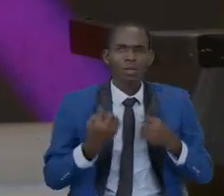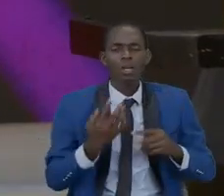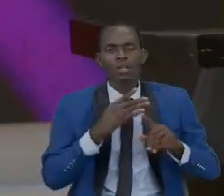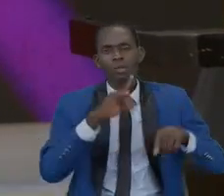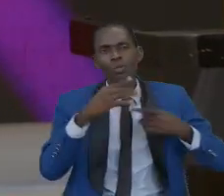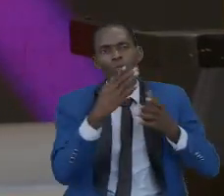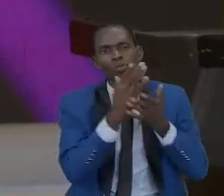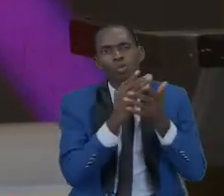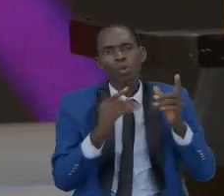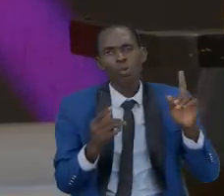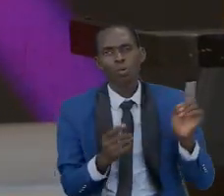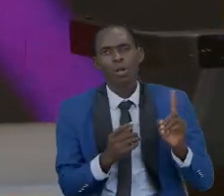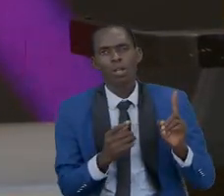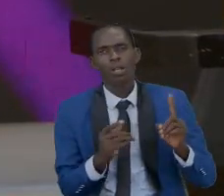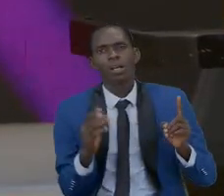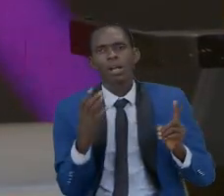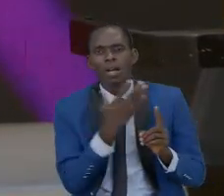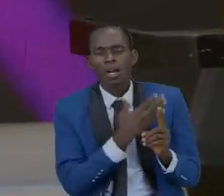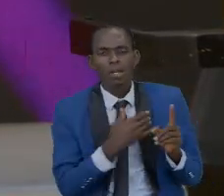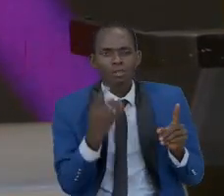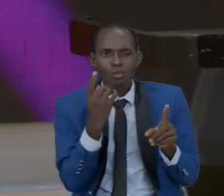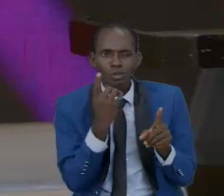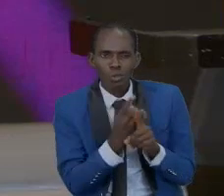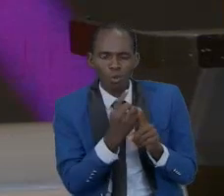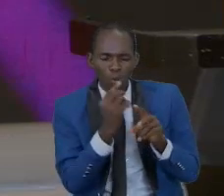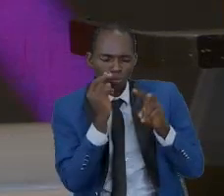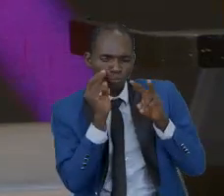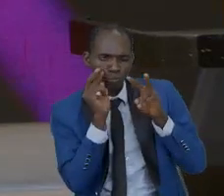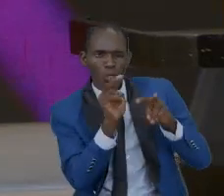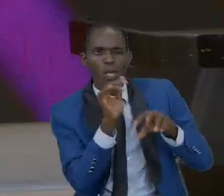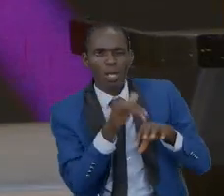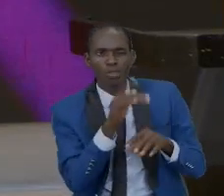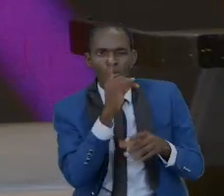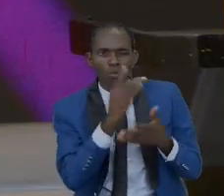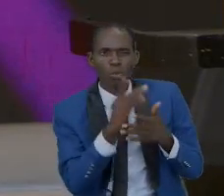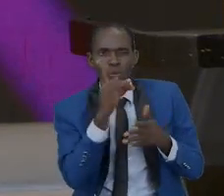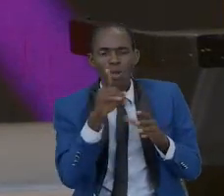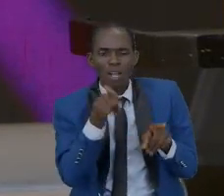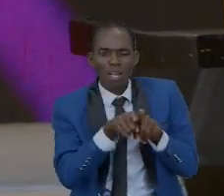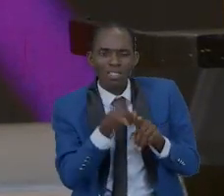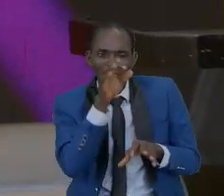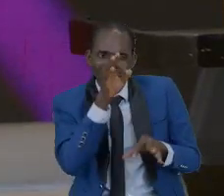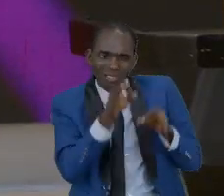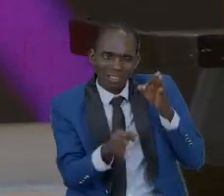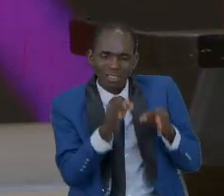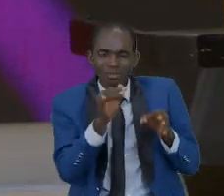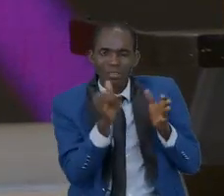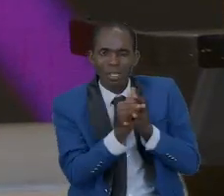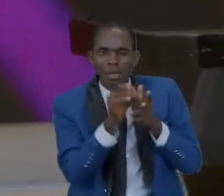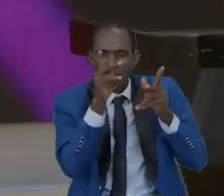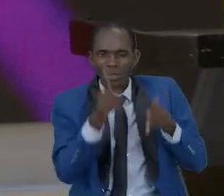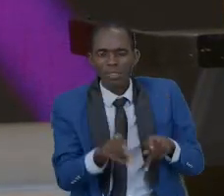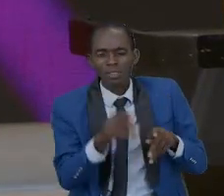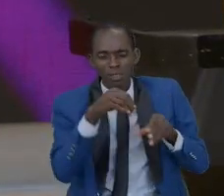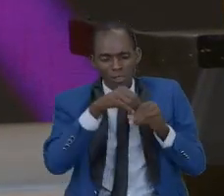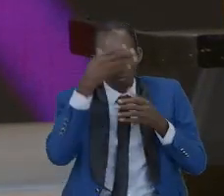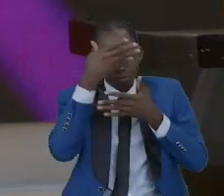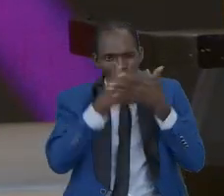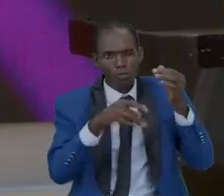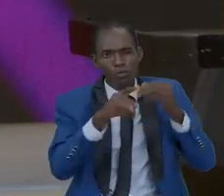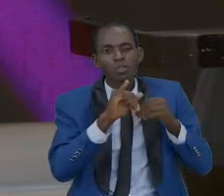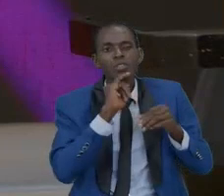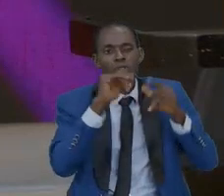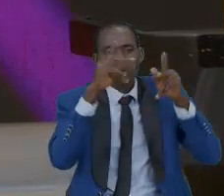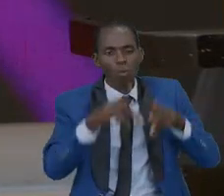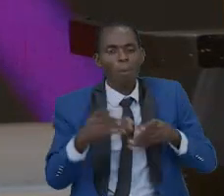and picture somebody in front of you I see that the person that is causing the anger